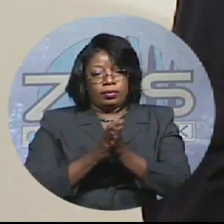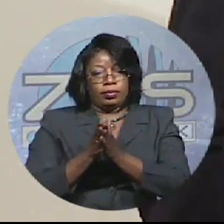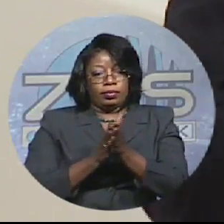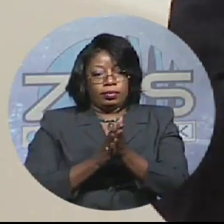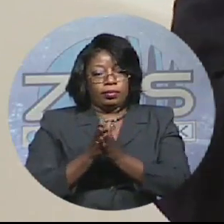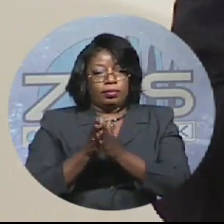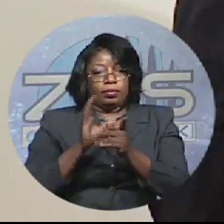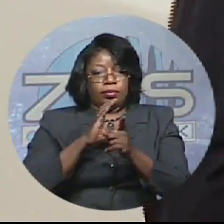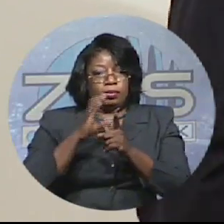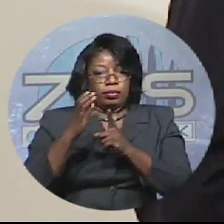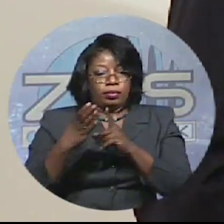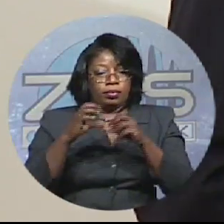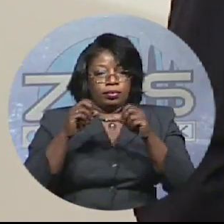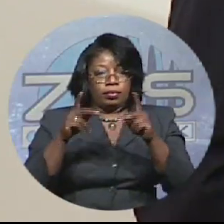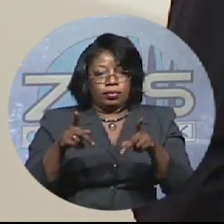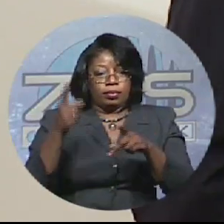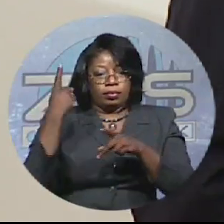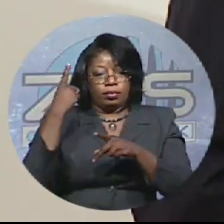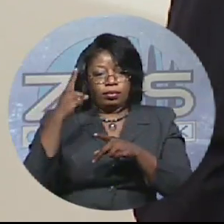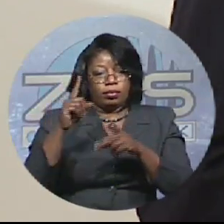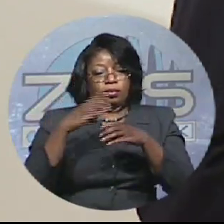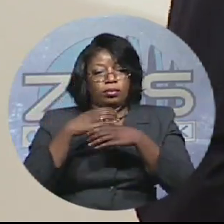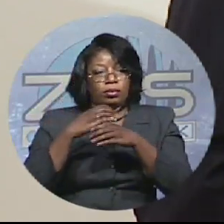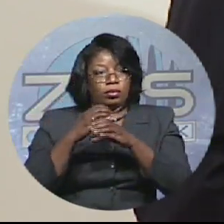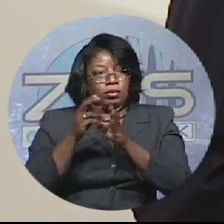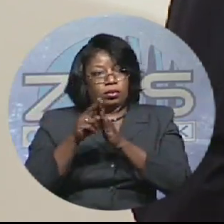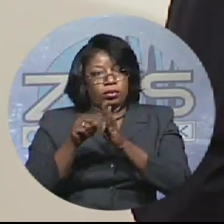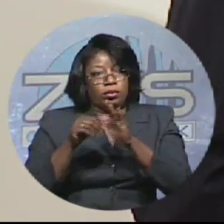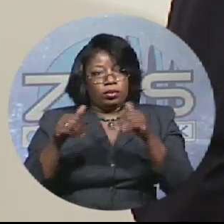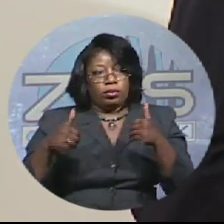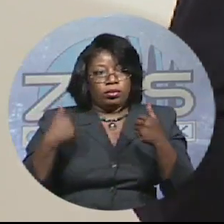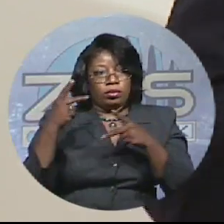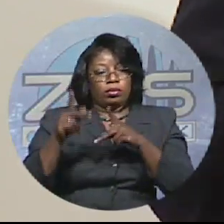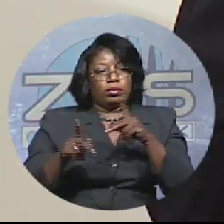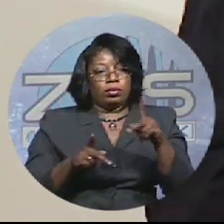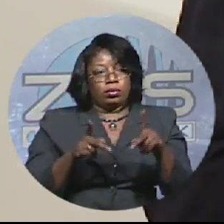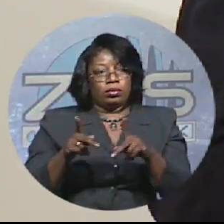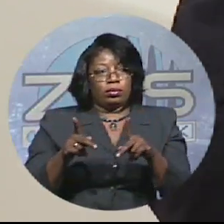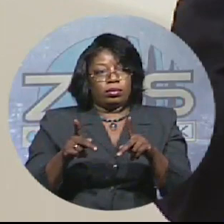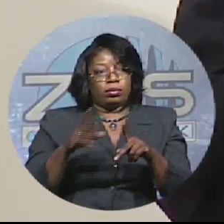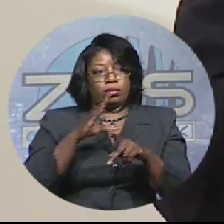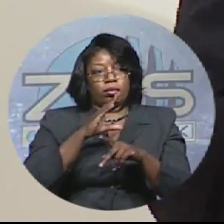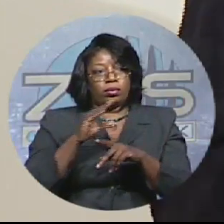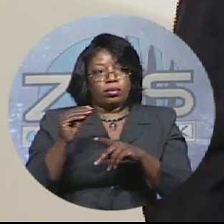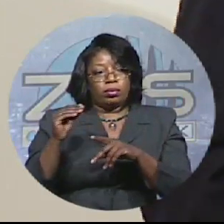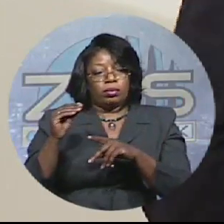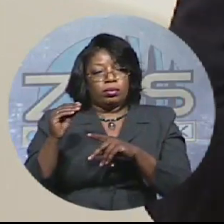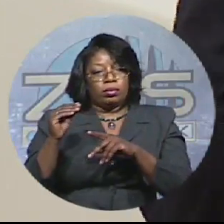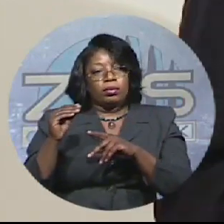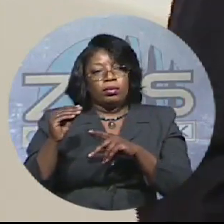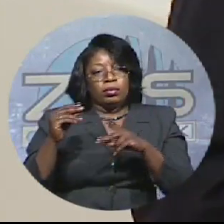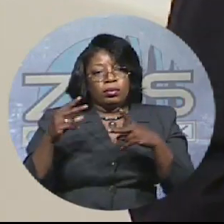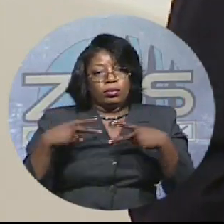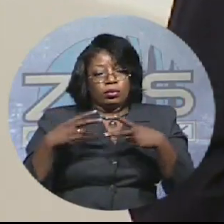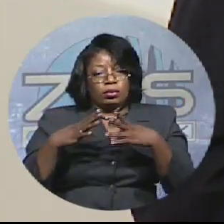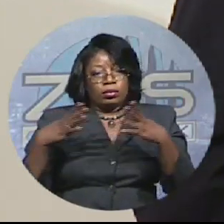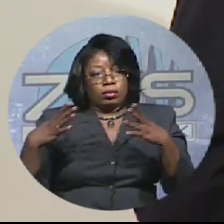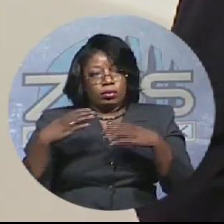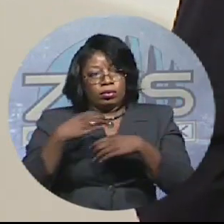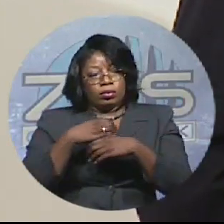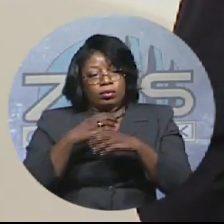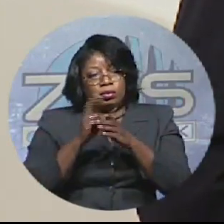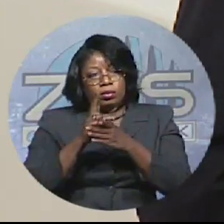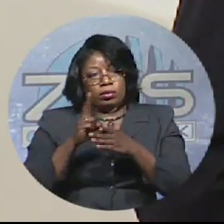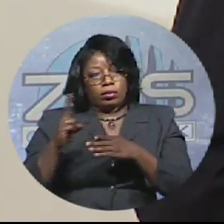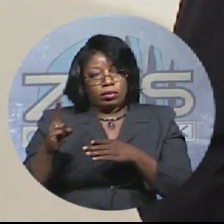activities, opportunities for wealth creation for our young people, and hubs for creativity and innovation that